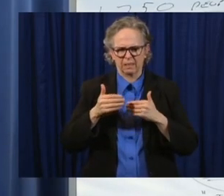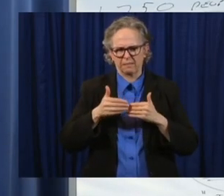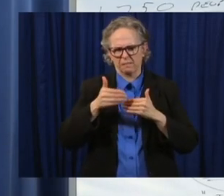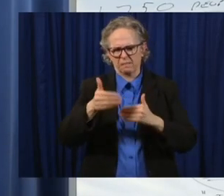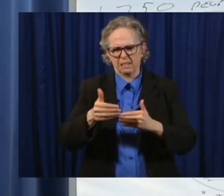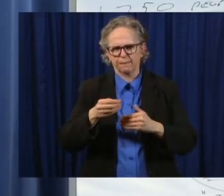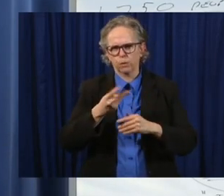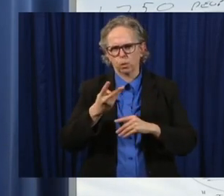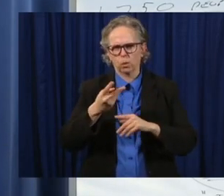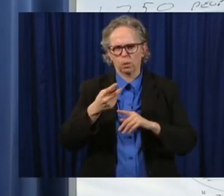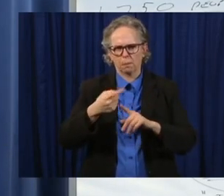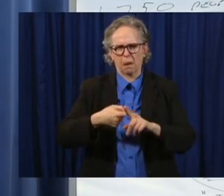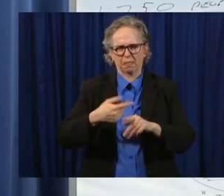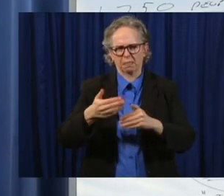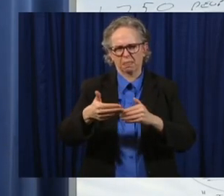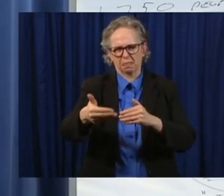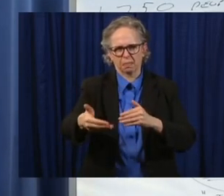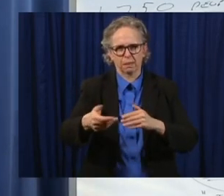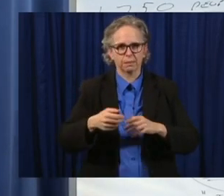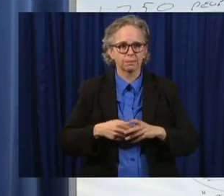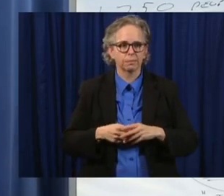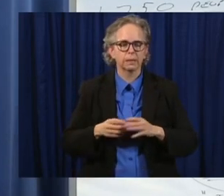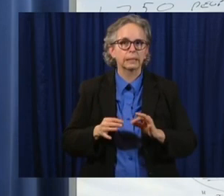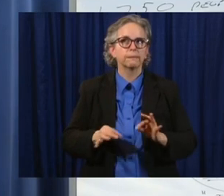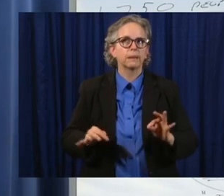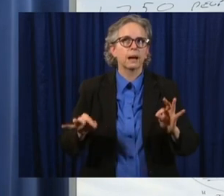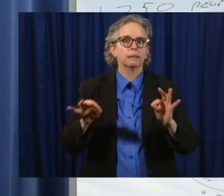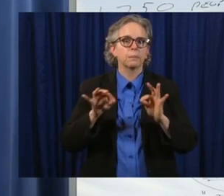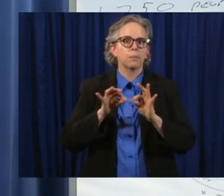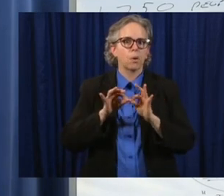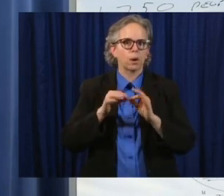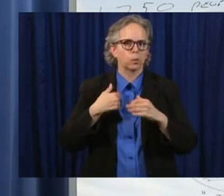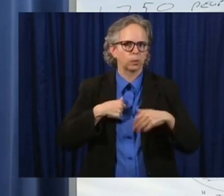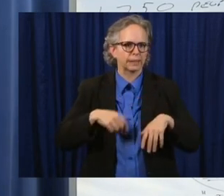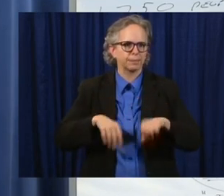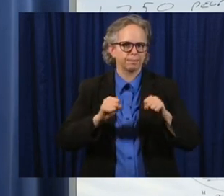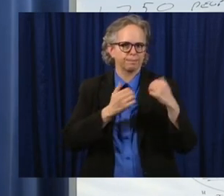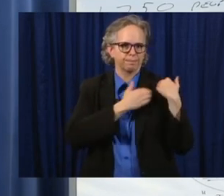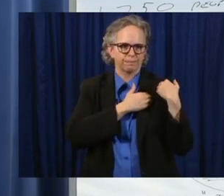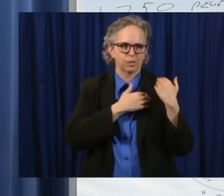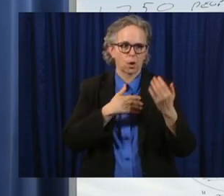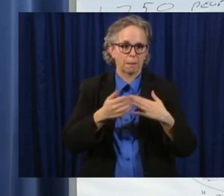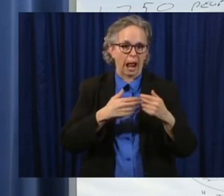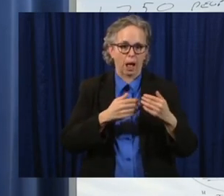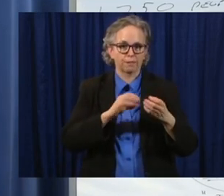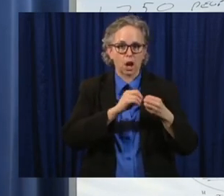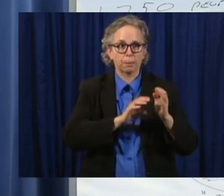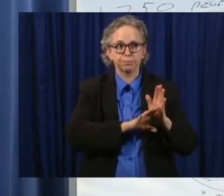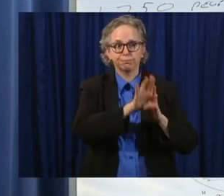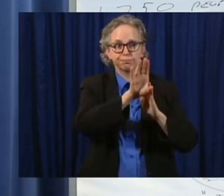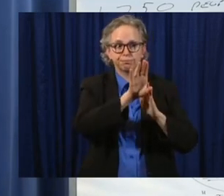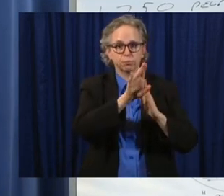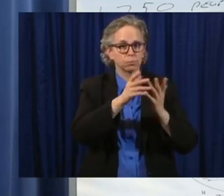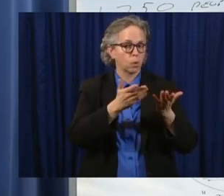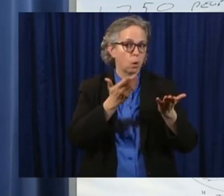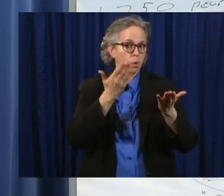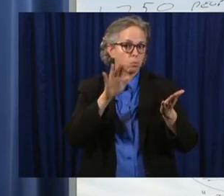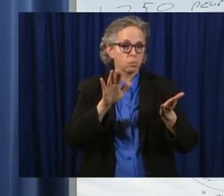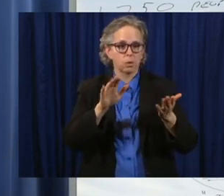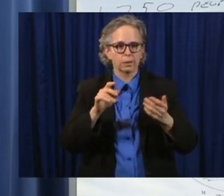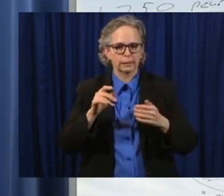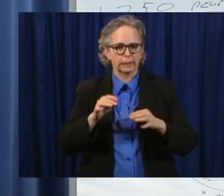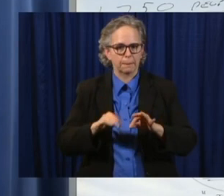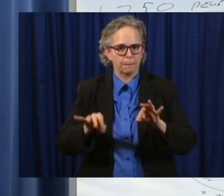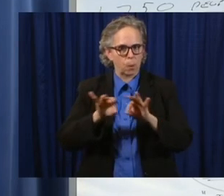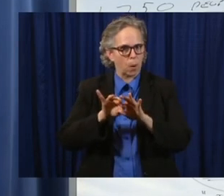is very, very important, no matter what happens with the virus. What we hope